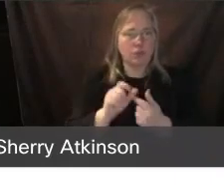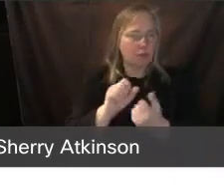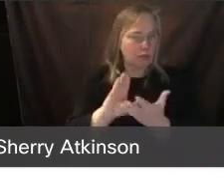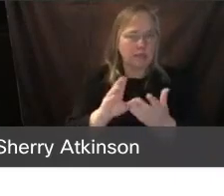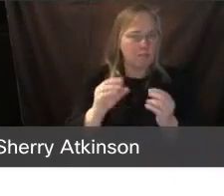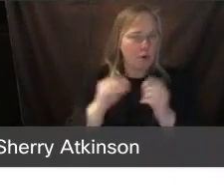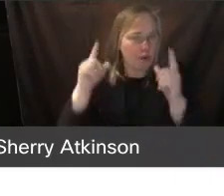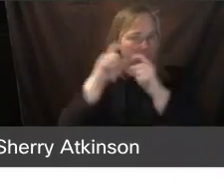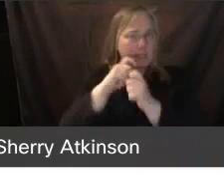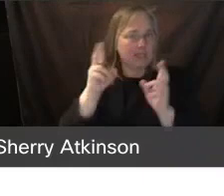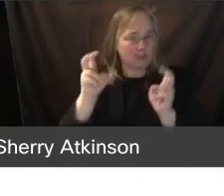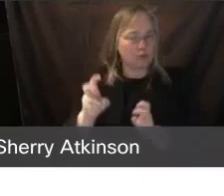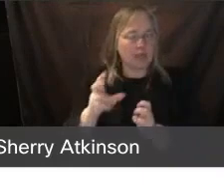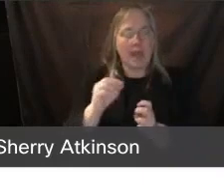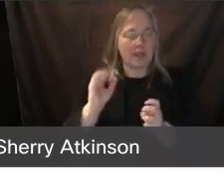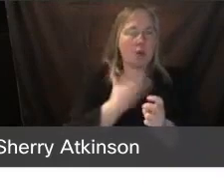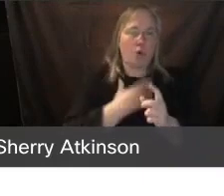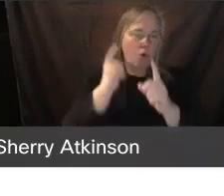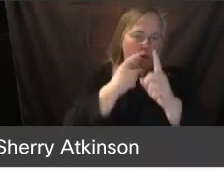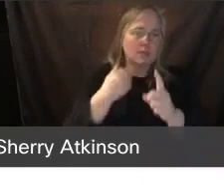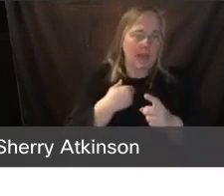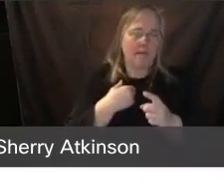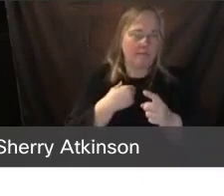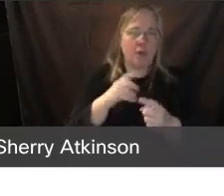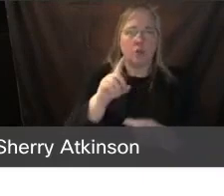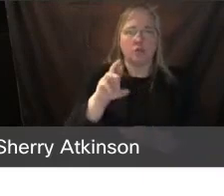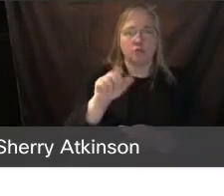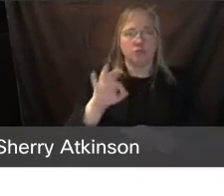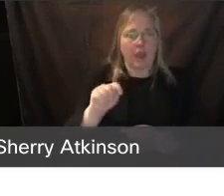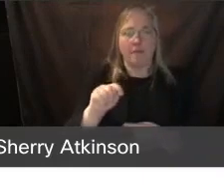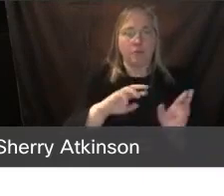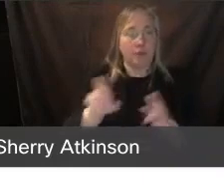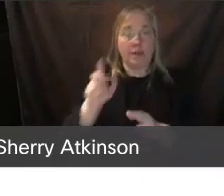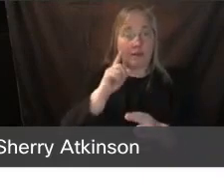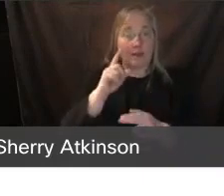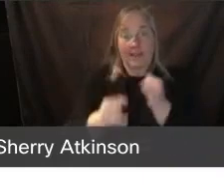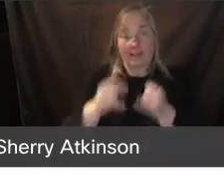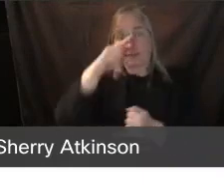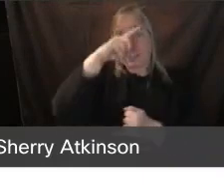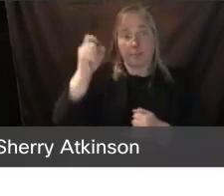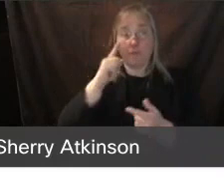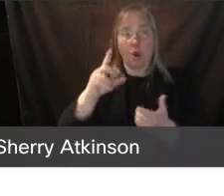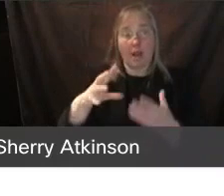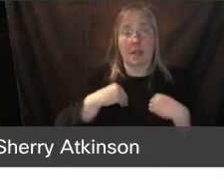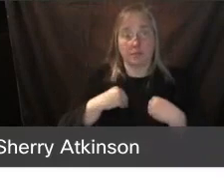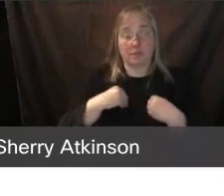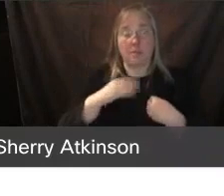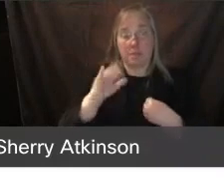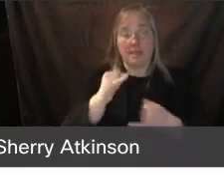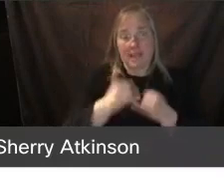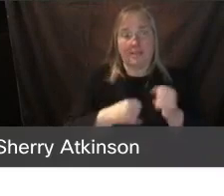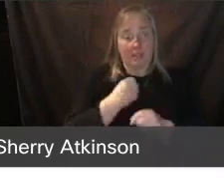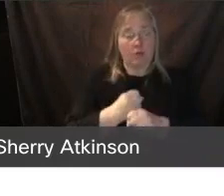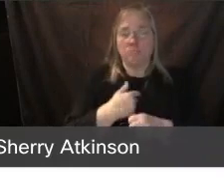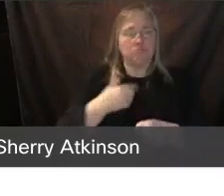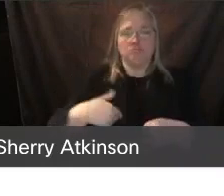And our goal is to have a draft ready by the end of the summer for adoption by the end of the year. I didn't even touch the surface